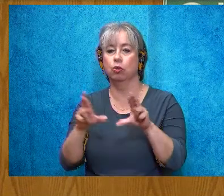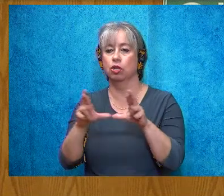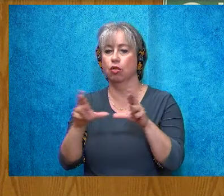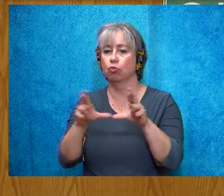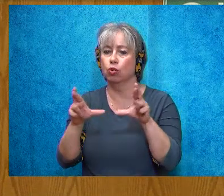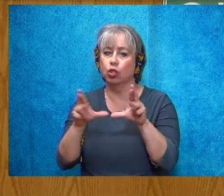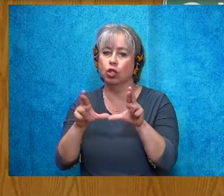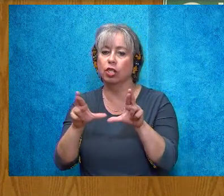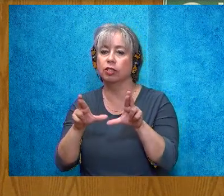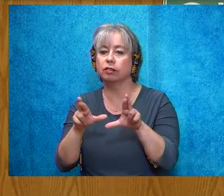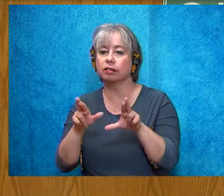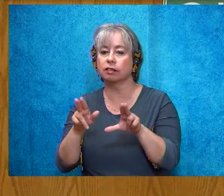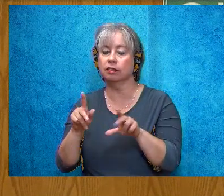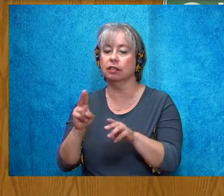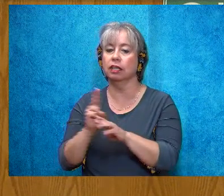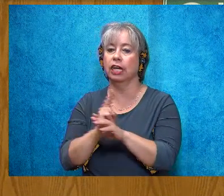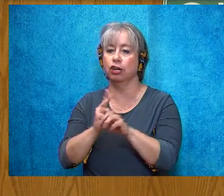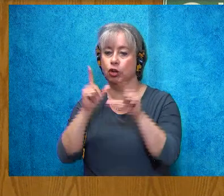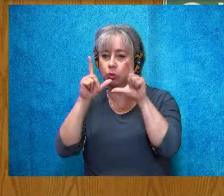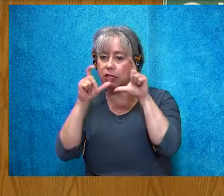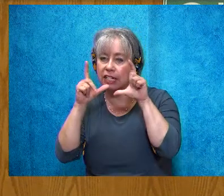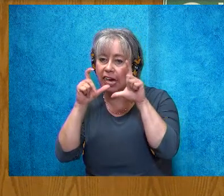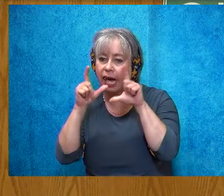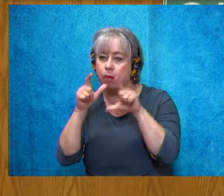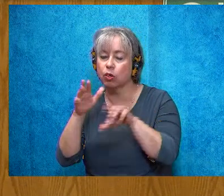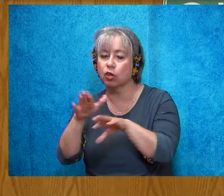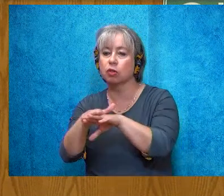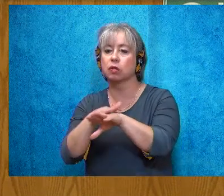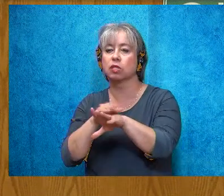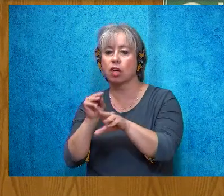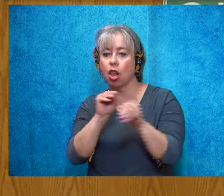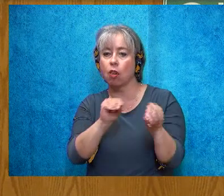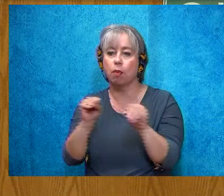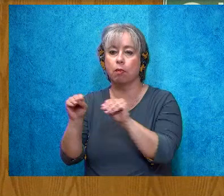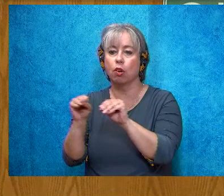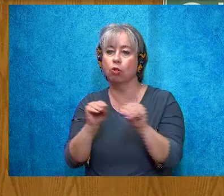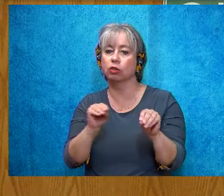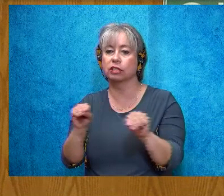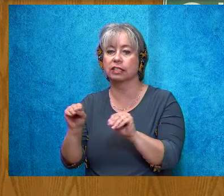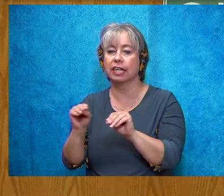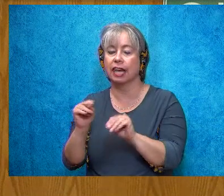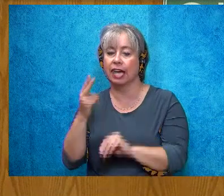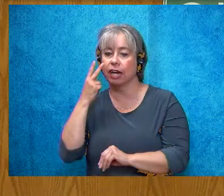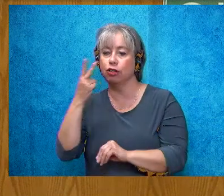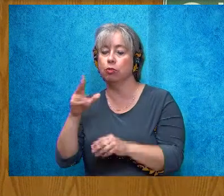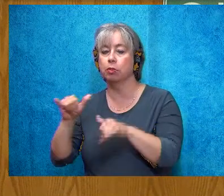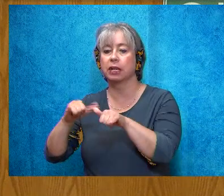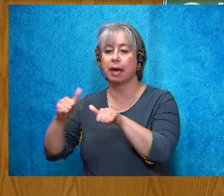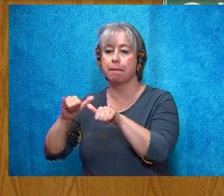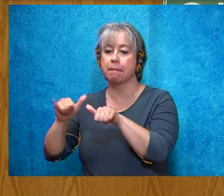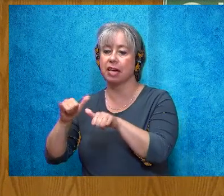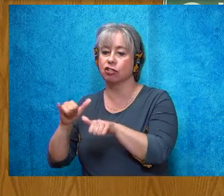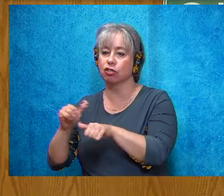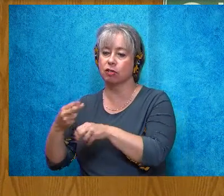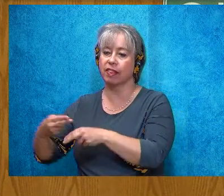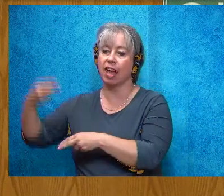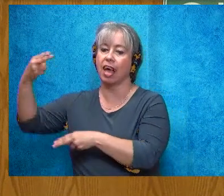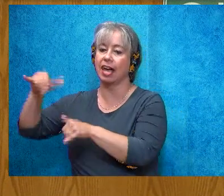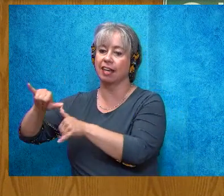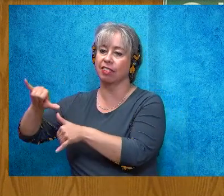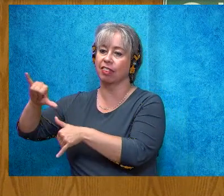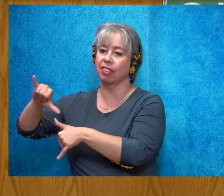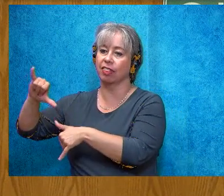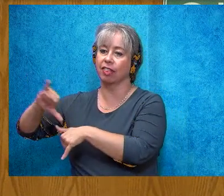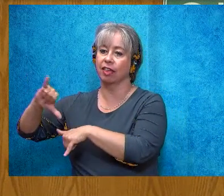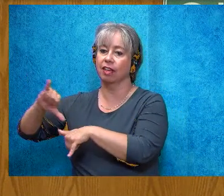slow-mo video on your iPad, you can actually put two rulers side by side and see that when this action,